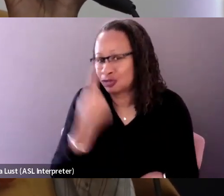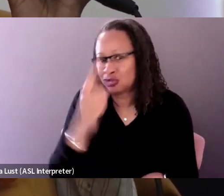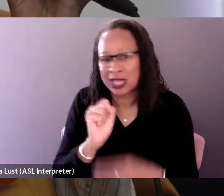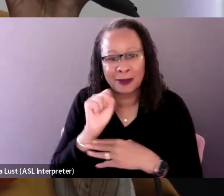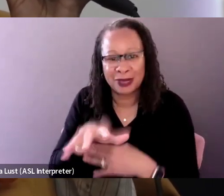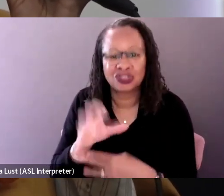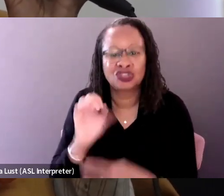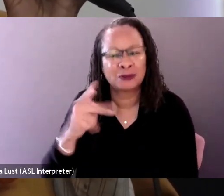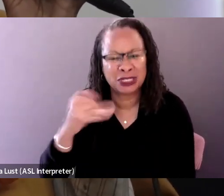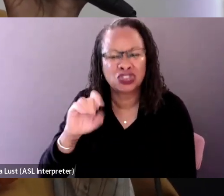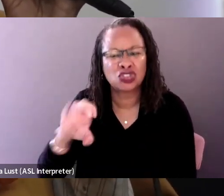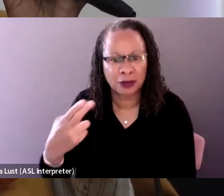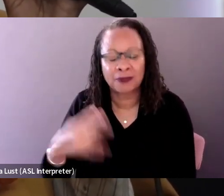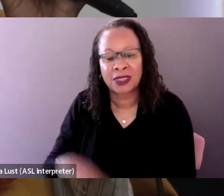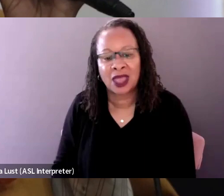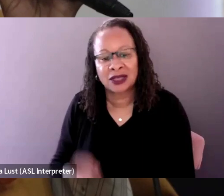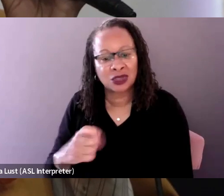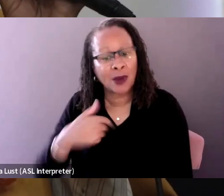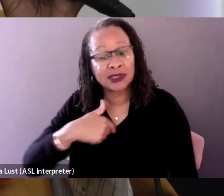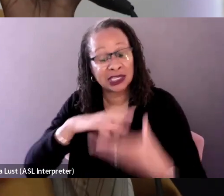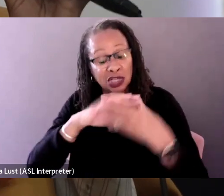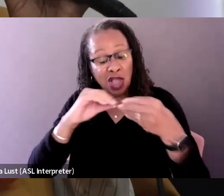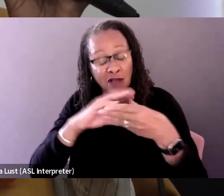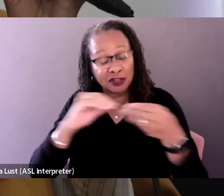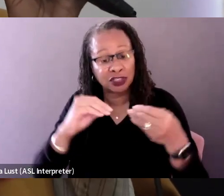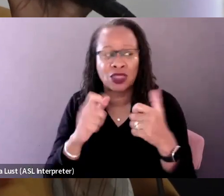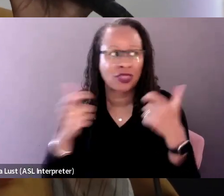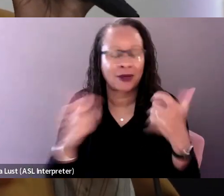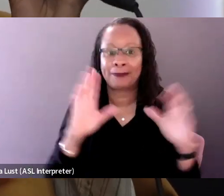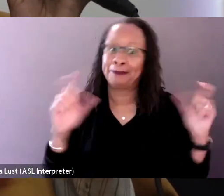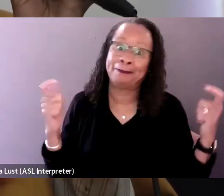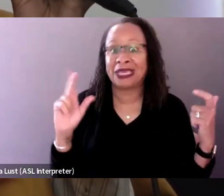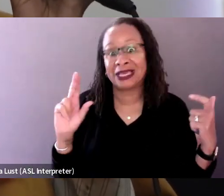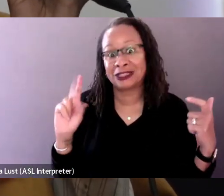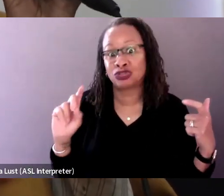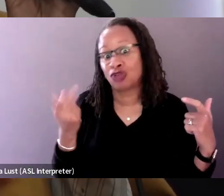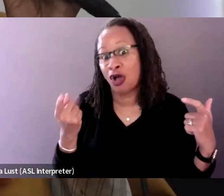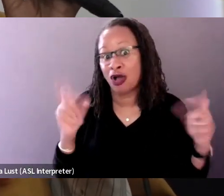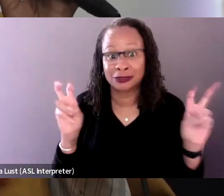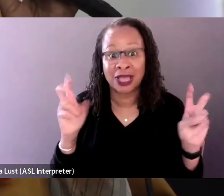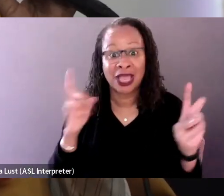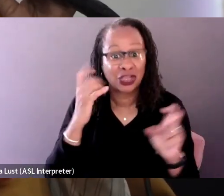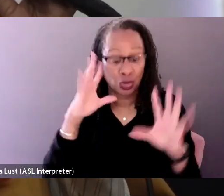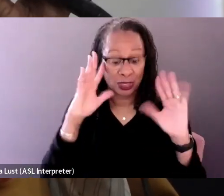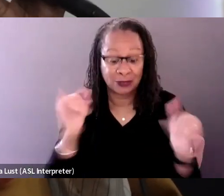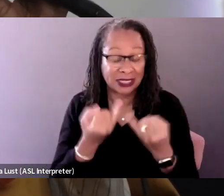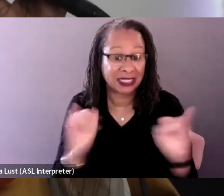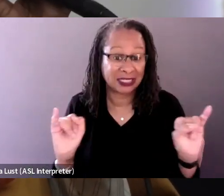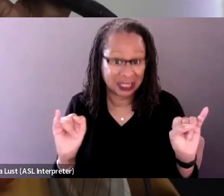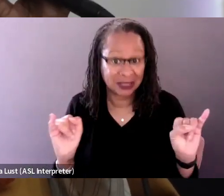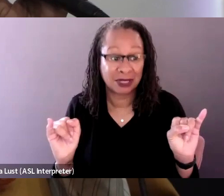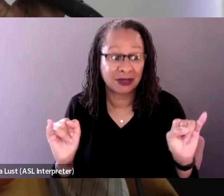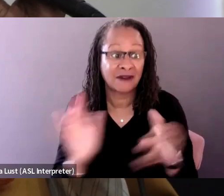you know, I was in conversation with some other big dogs that you would expect an independent filmmaker to want to be in conversation with.